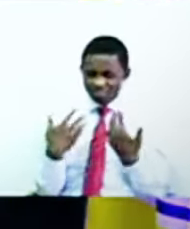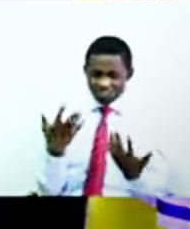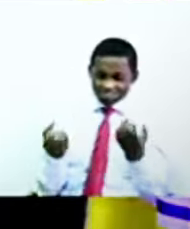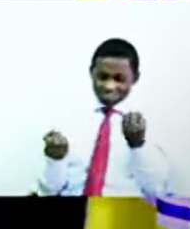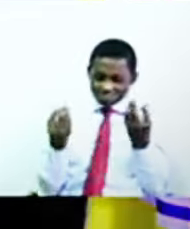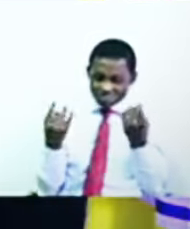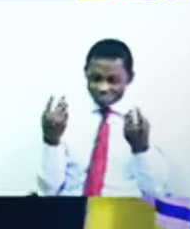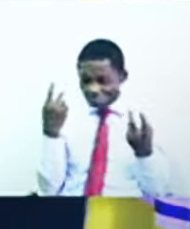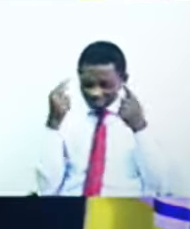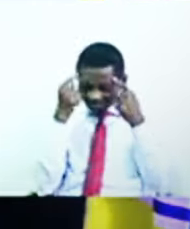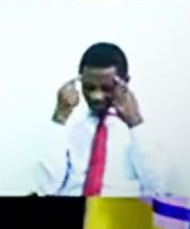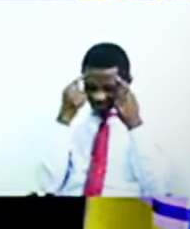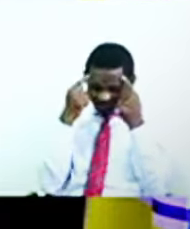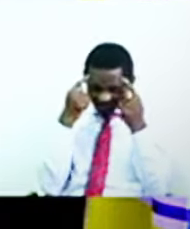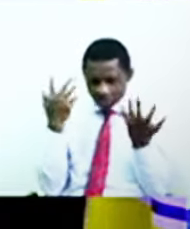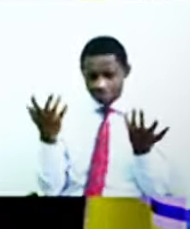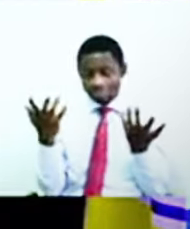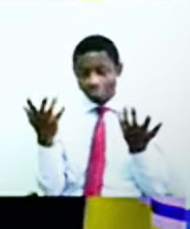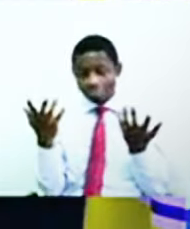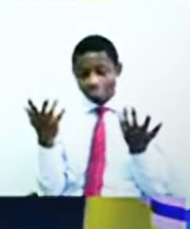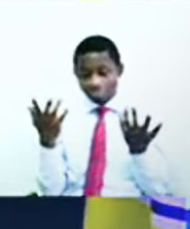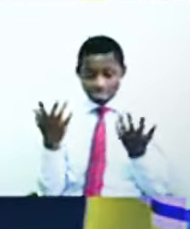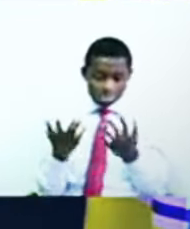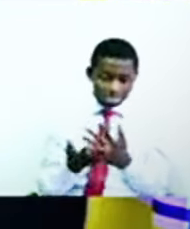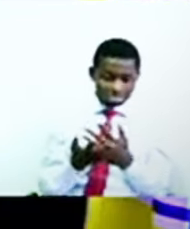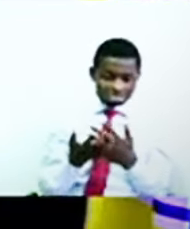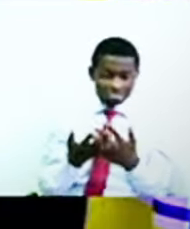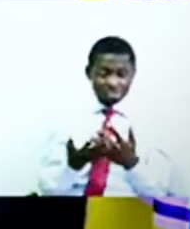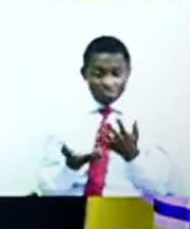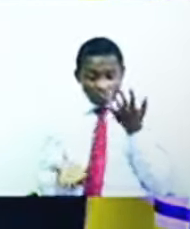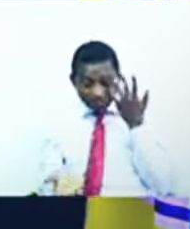Or I should say, what ifs in the mind.